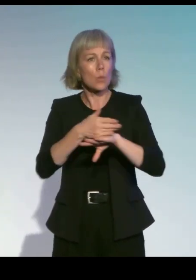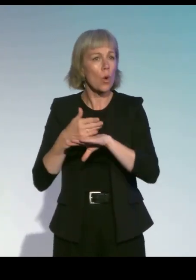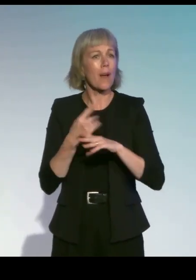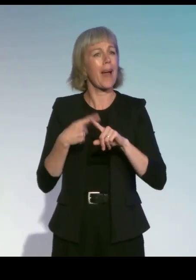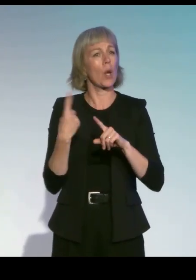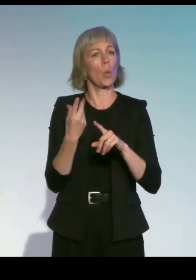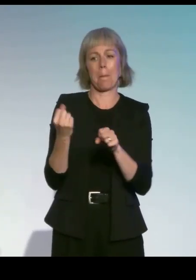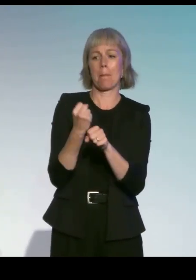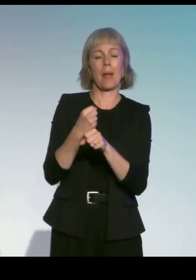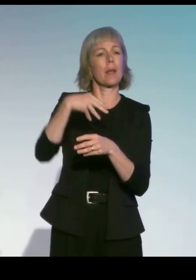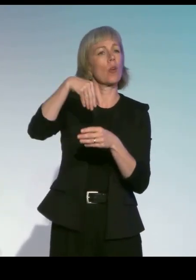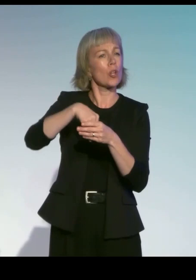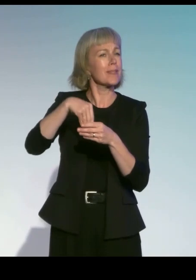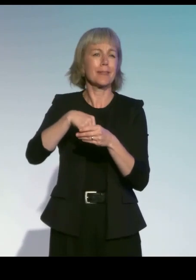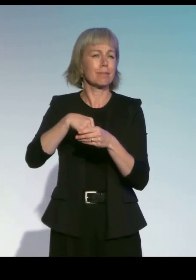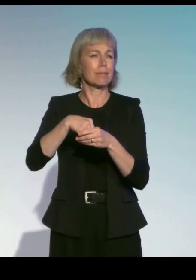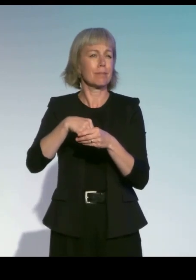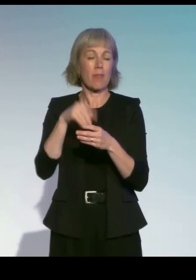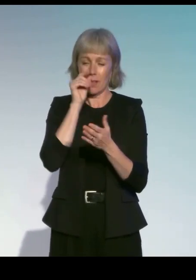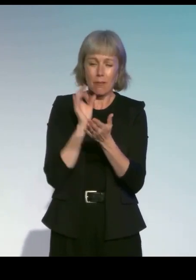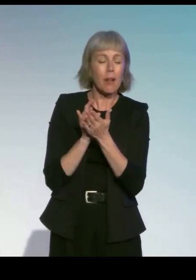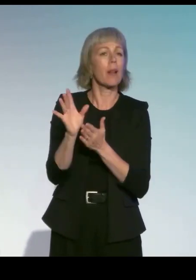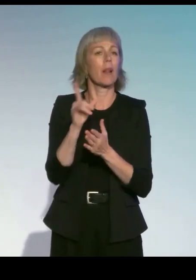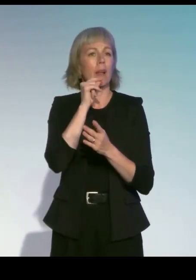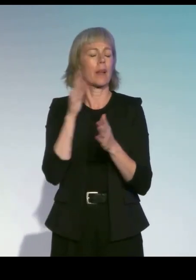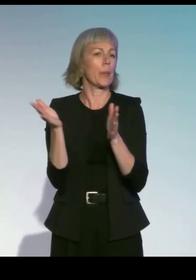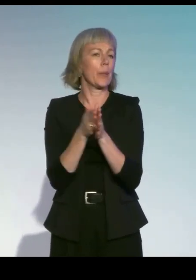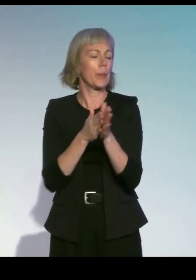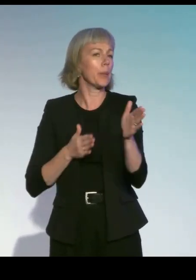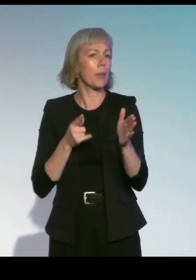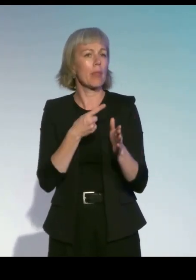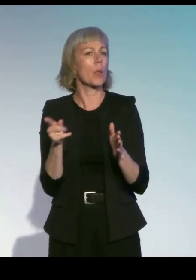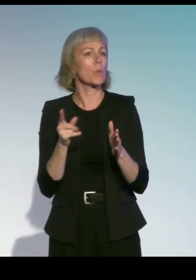and isolation, marginalization, and economic precarity.